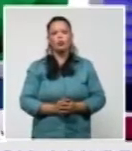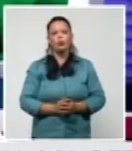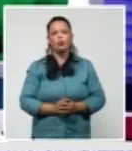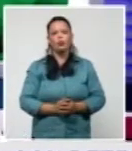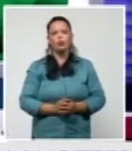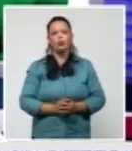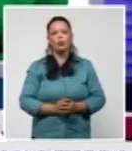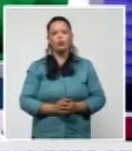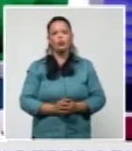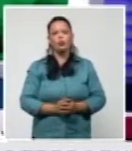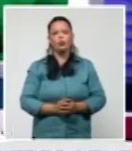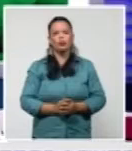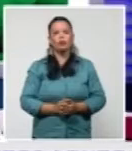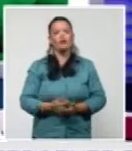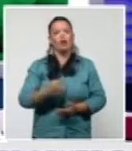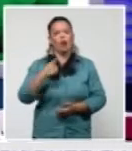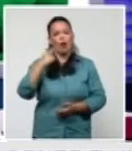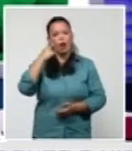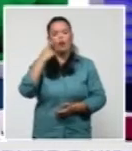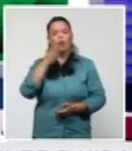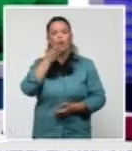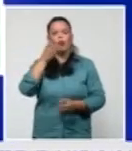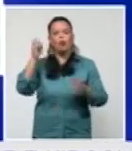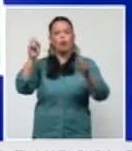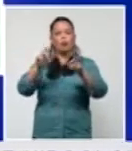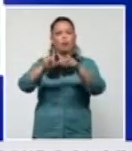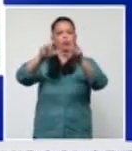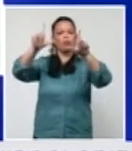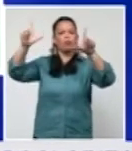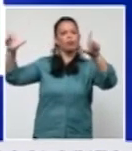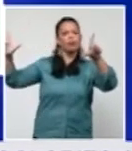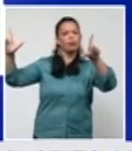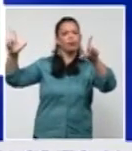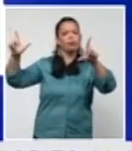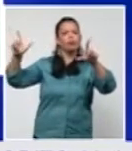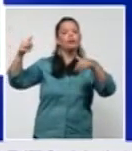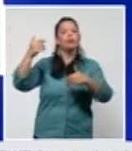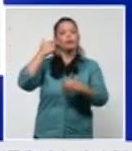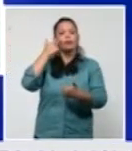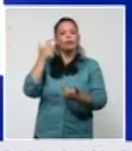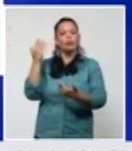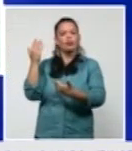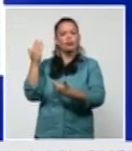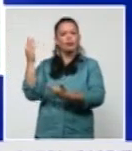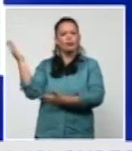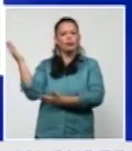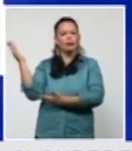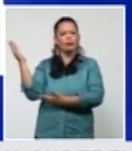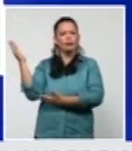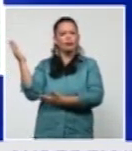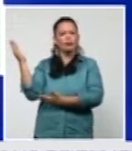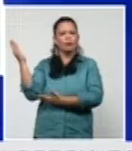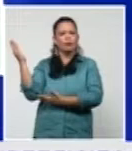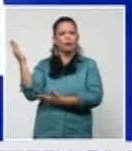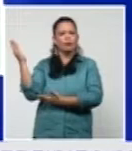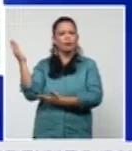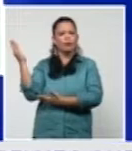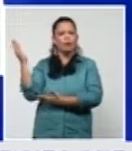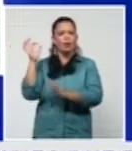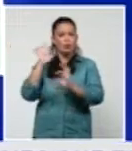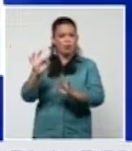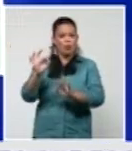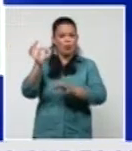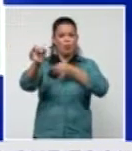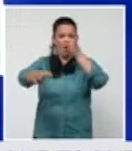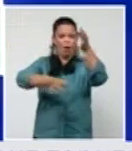the first graph, please, Lillian. Thank you. The pie chart shows the percentage of PCR tests studied from